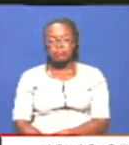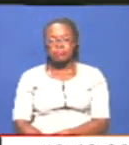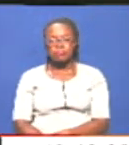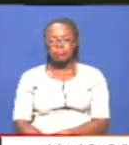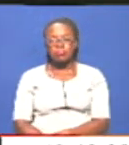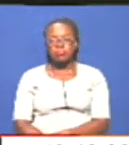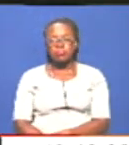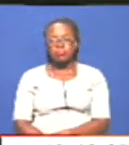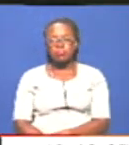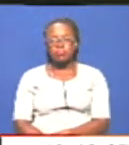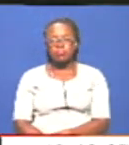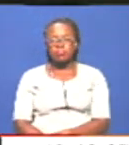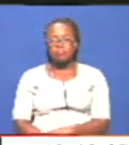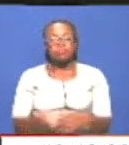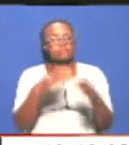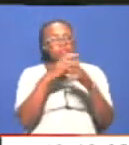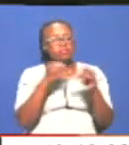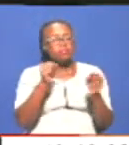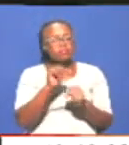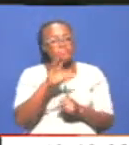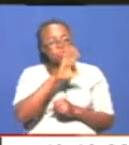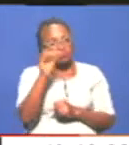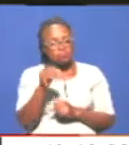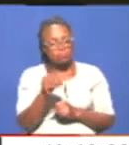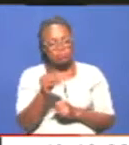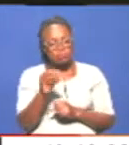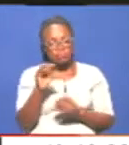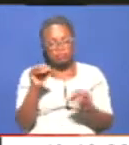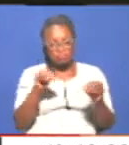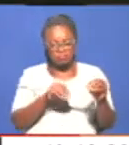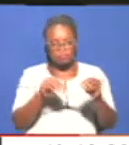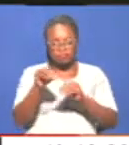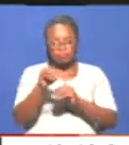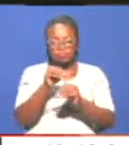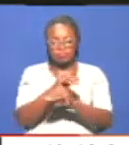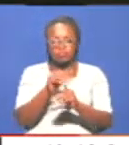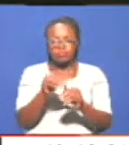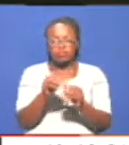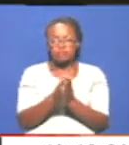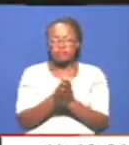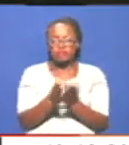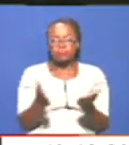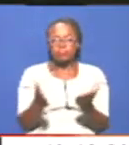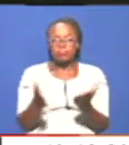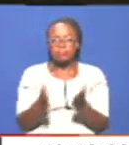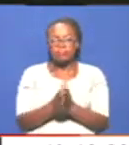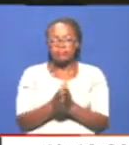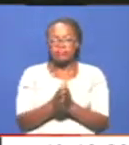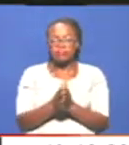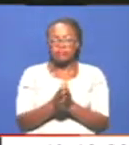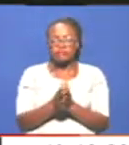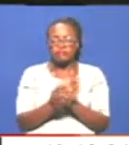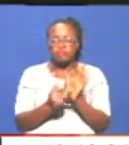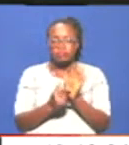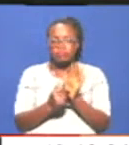the president of the Africa Chess Confederation. And also in studio with us, and they will be giving us a